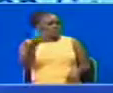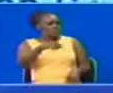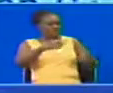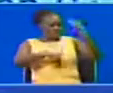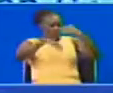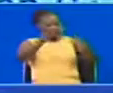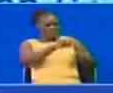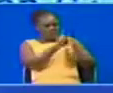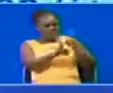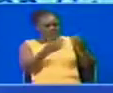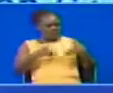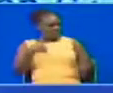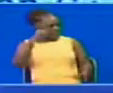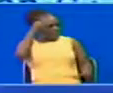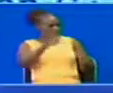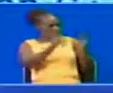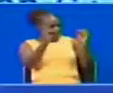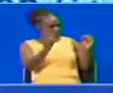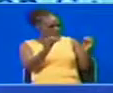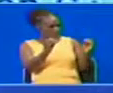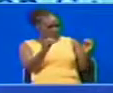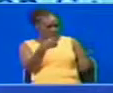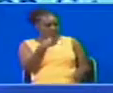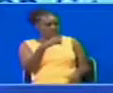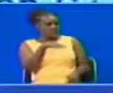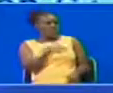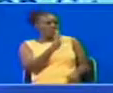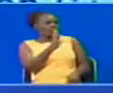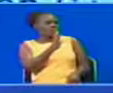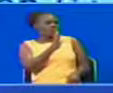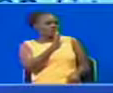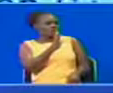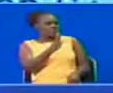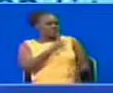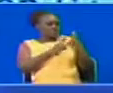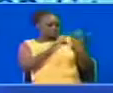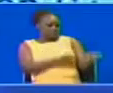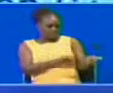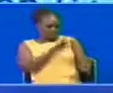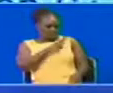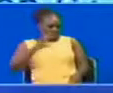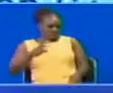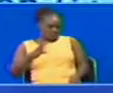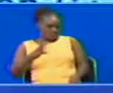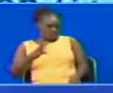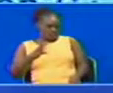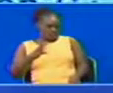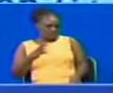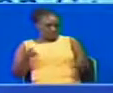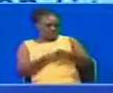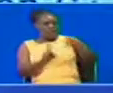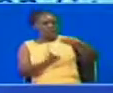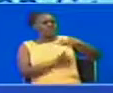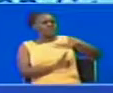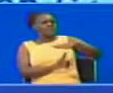interviewing the staff. Mm-hmm. I don't remember. They will say, those who have issued this report, the Commission for University Education and the minister